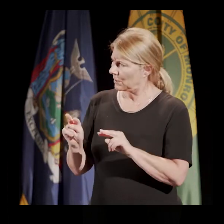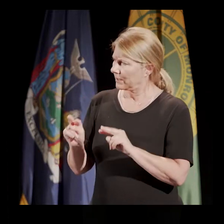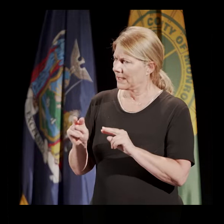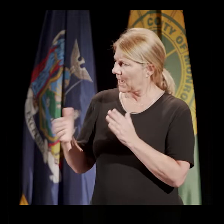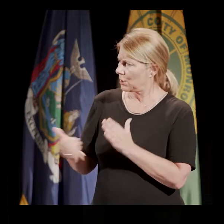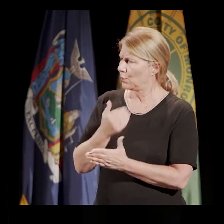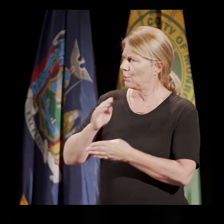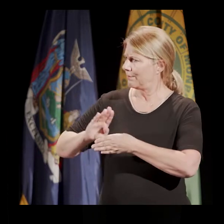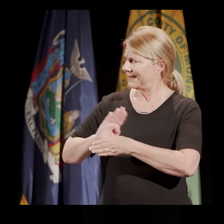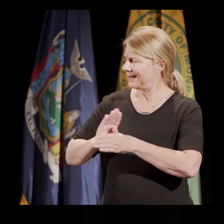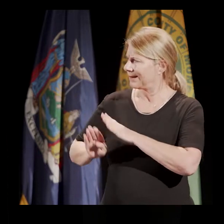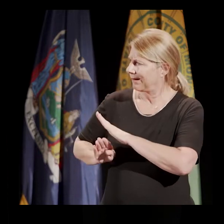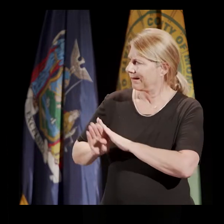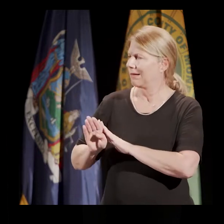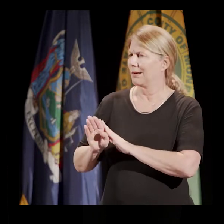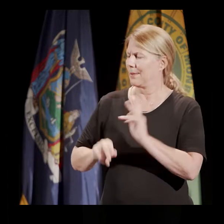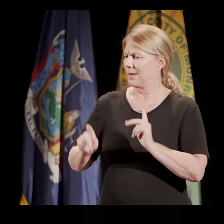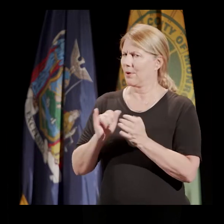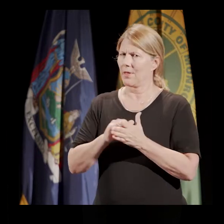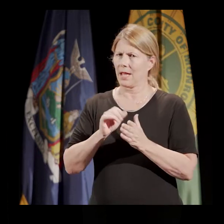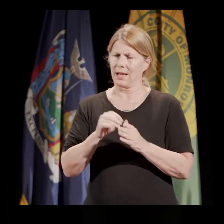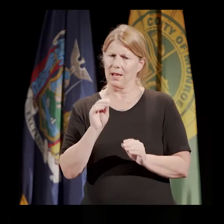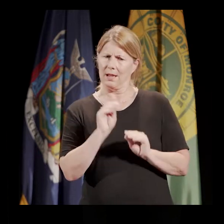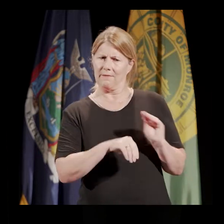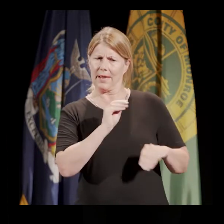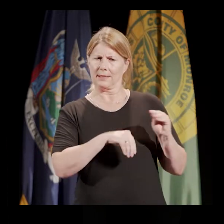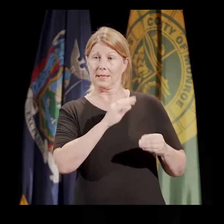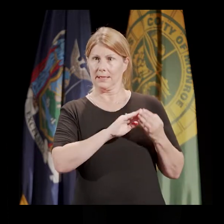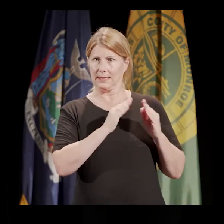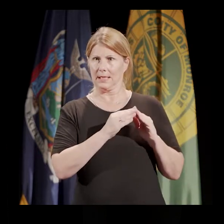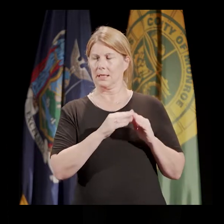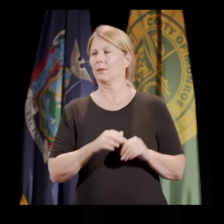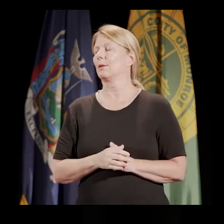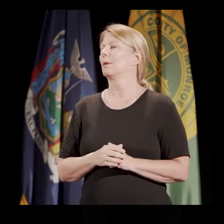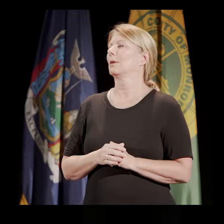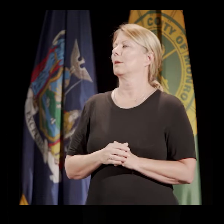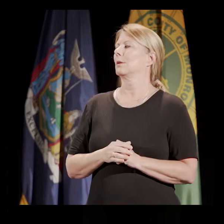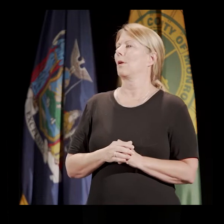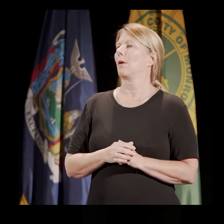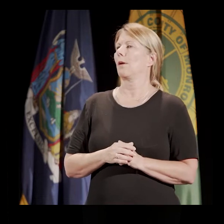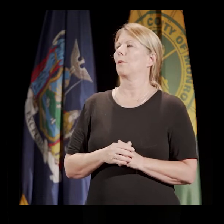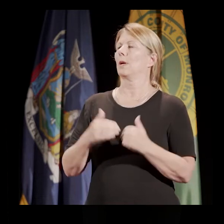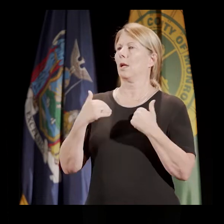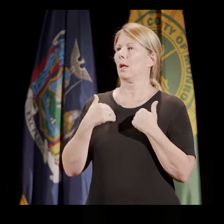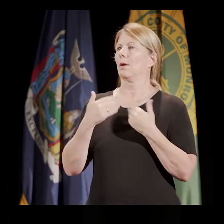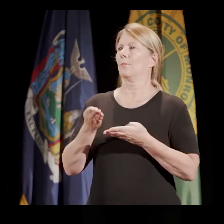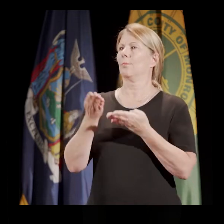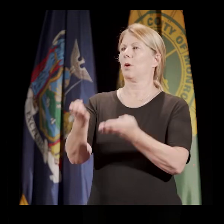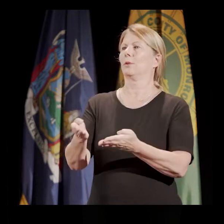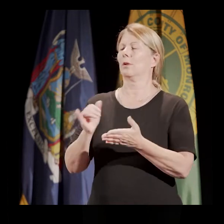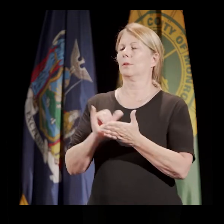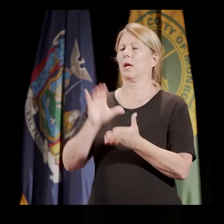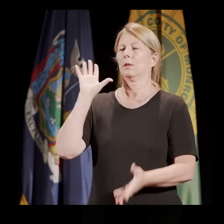and entrepreneurial opportunities. We have received proposals that total more than